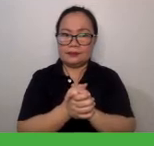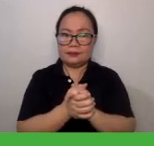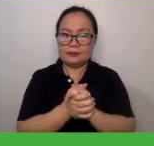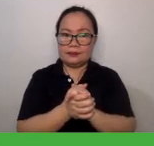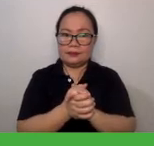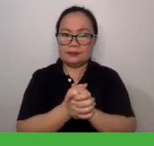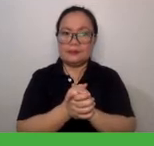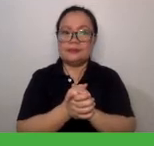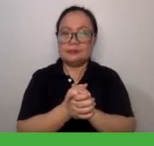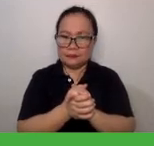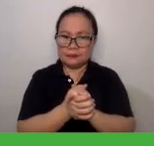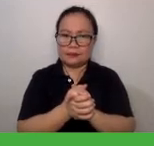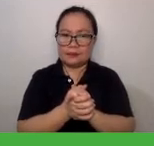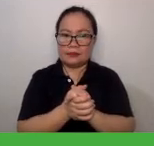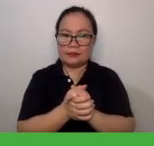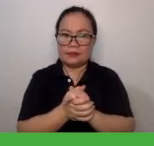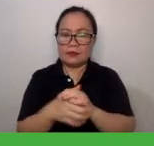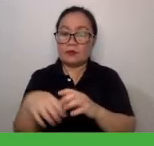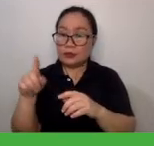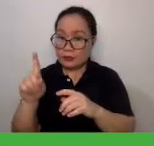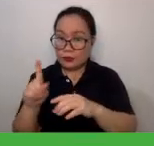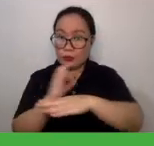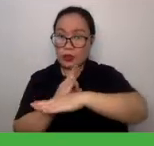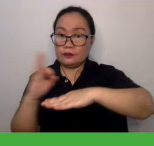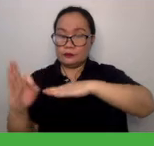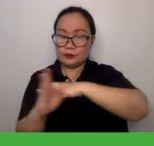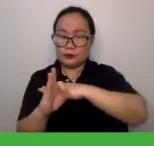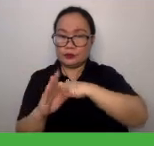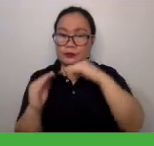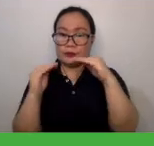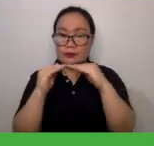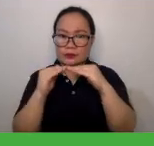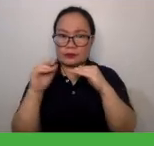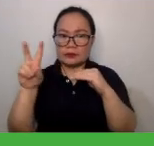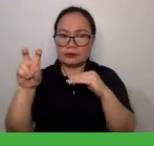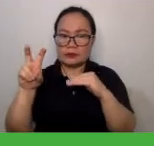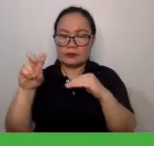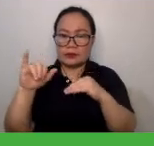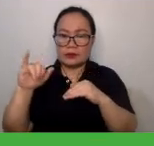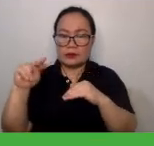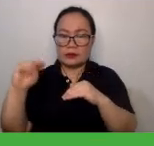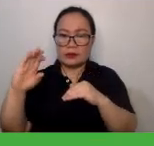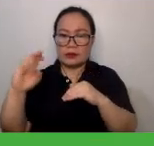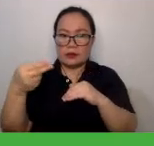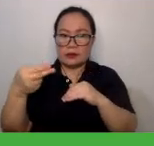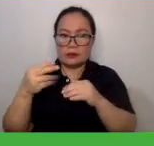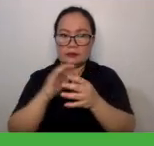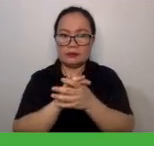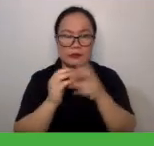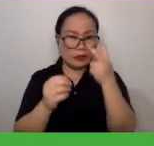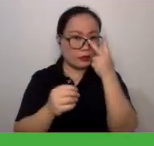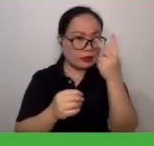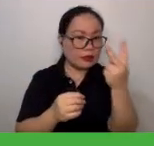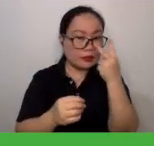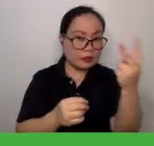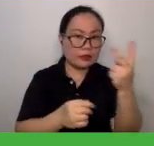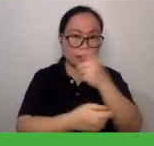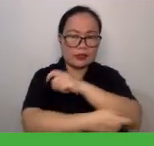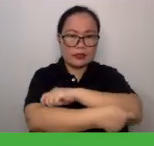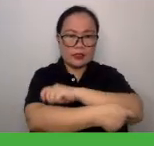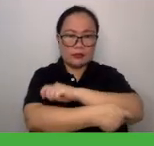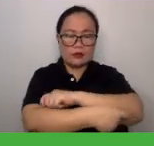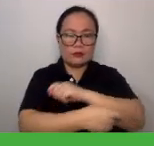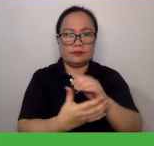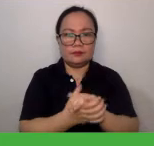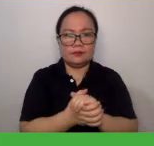yard, that is equivalent to 3 feet. For every 1 foot, that is equivalent to 12 inches. So, dito tayo tumitingin sa table. For every